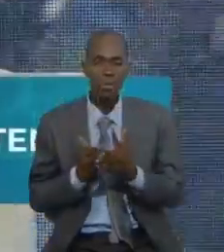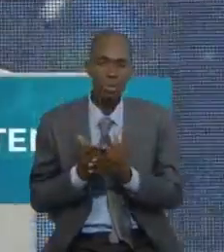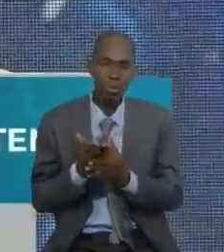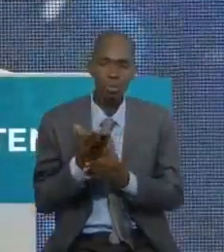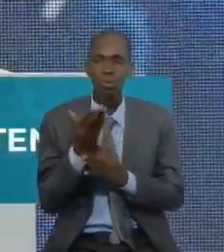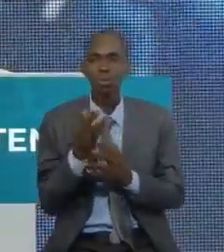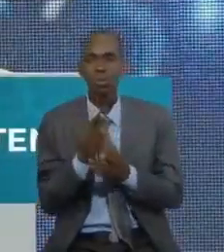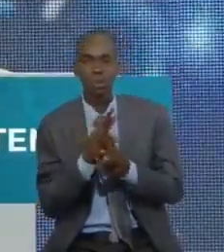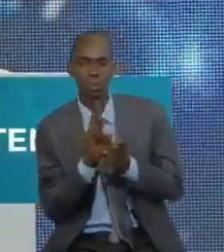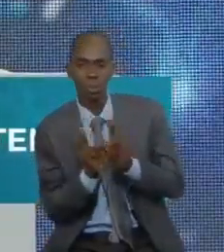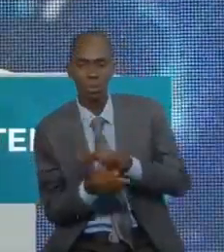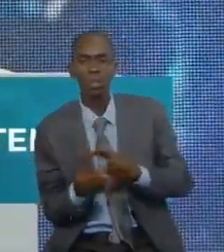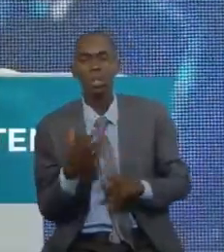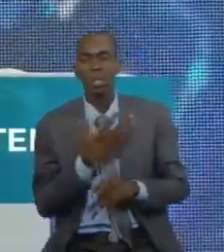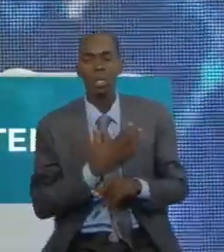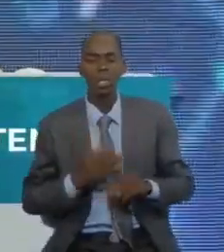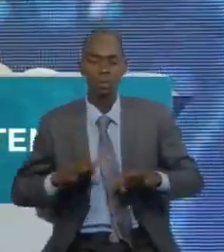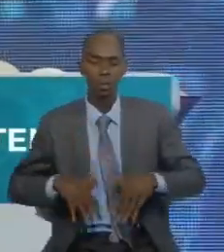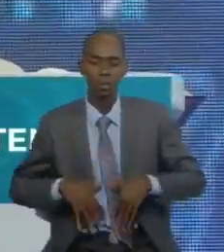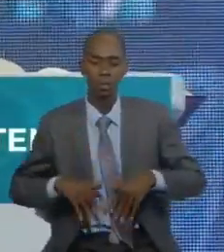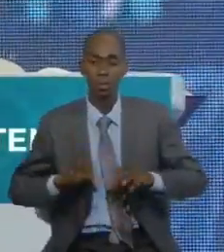penitence and conversion.